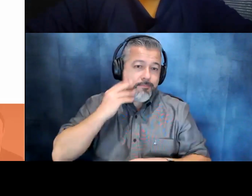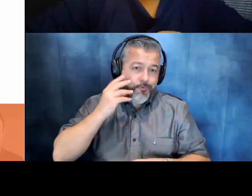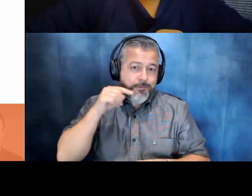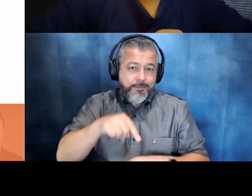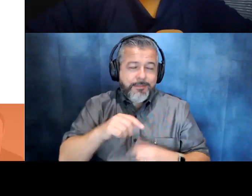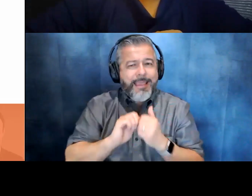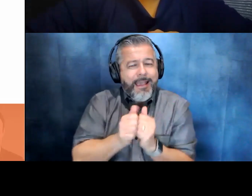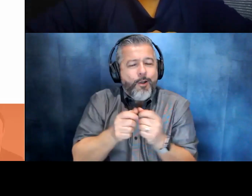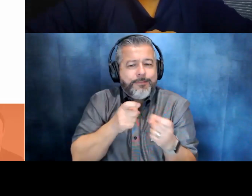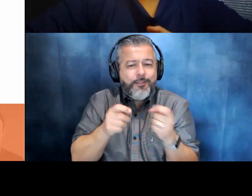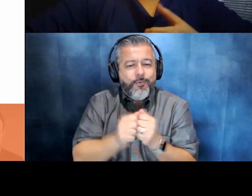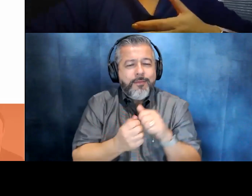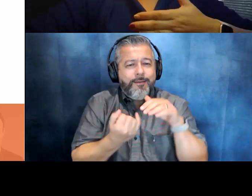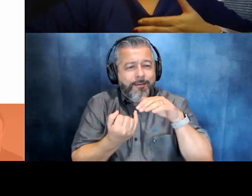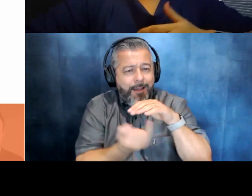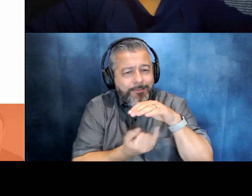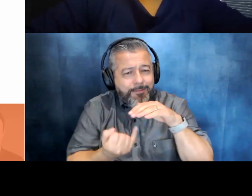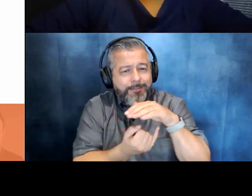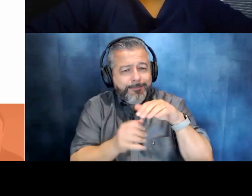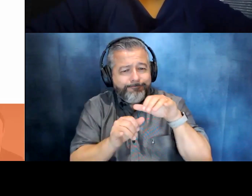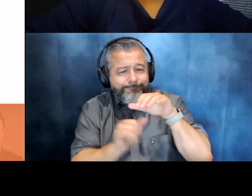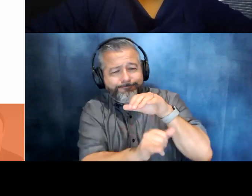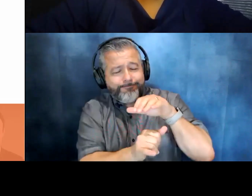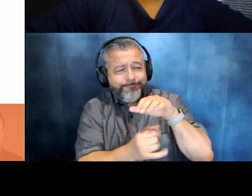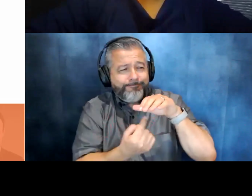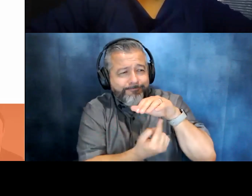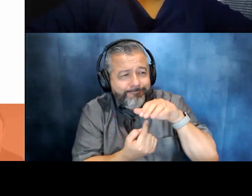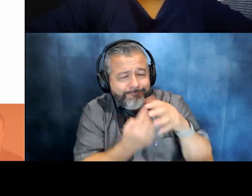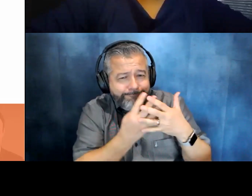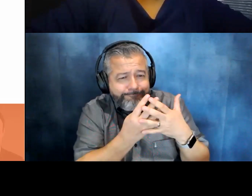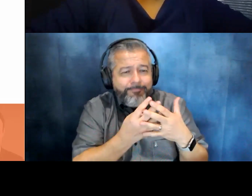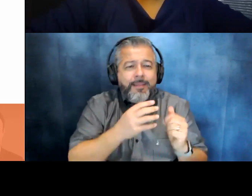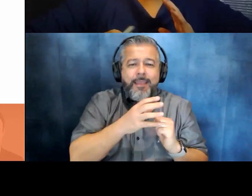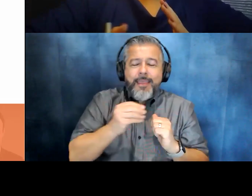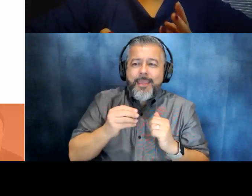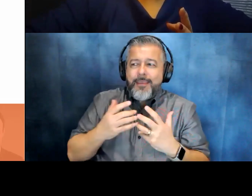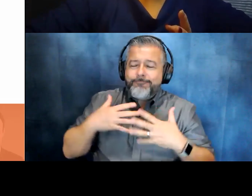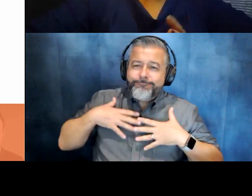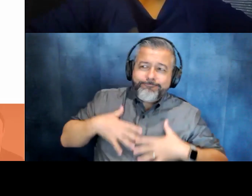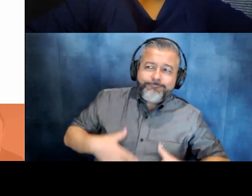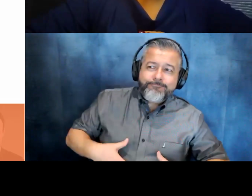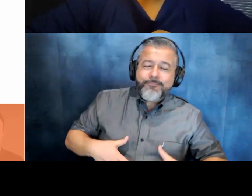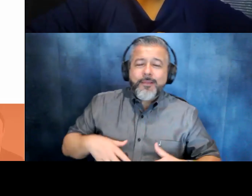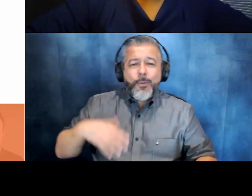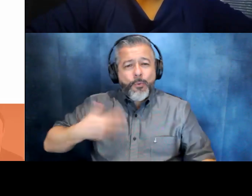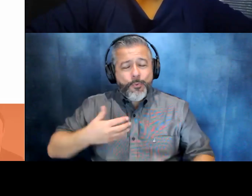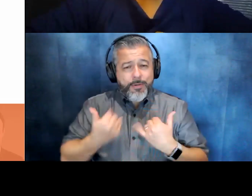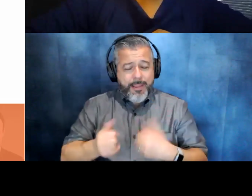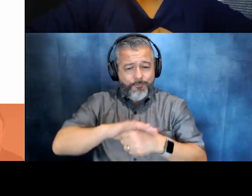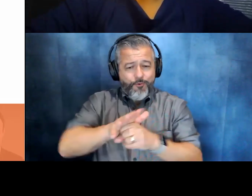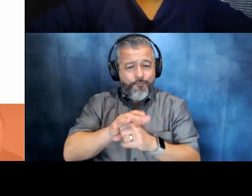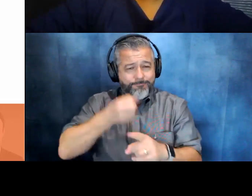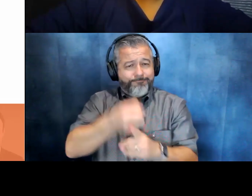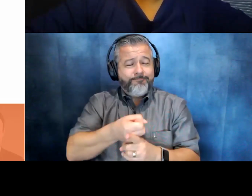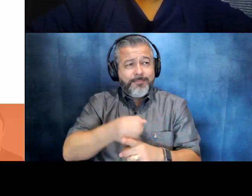and issues of general, the fatigue we're all feeling as we're 6 months into this, or 6 to 8 months into this pandemic, and how we can